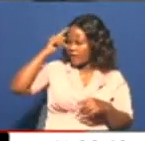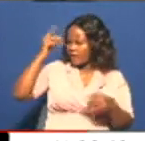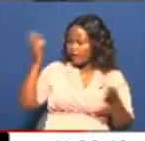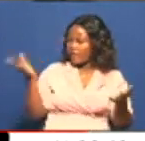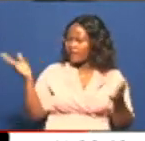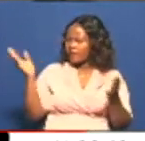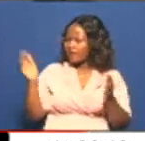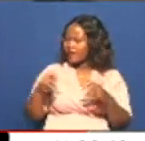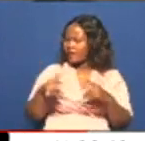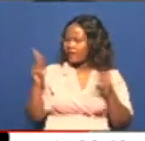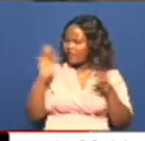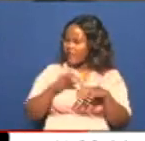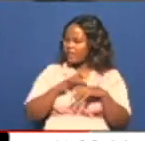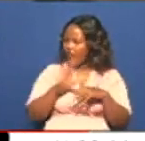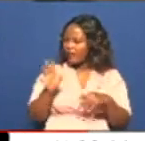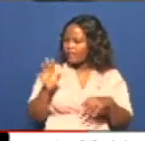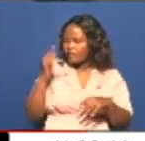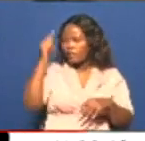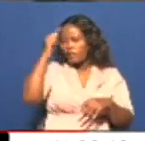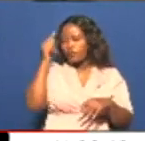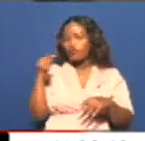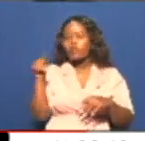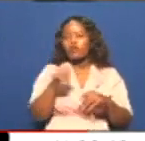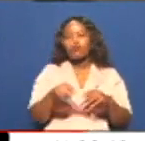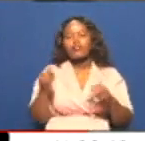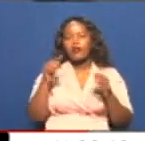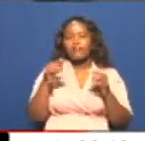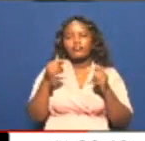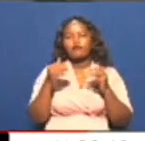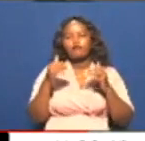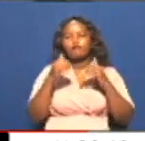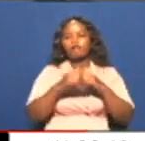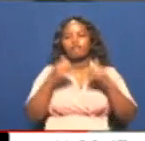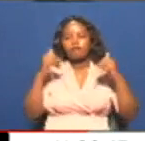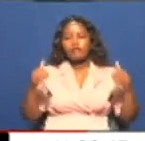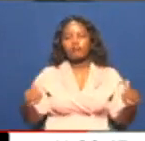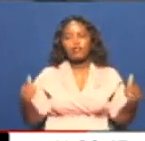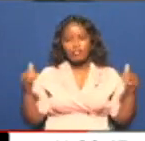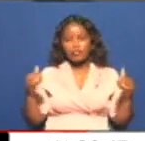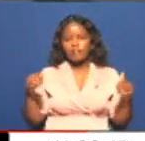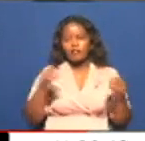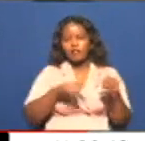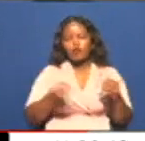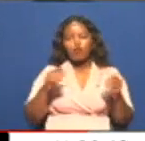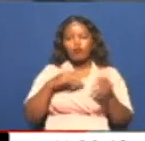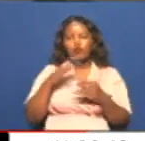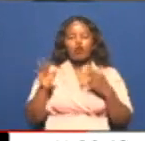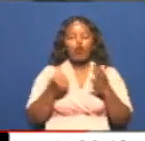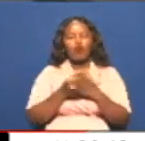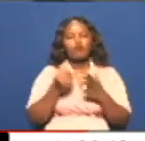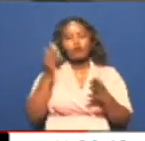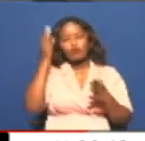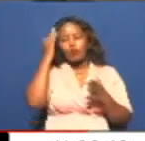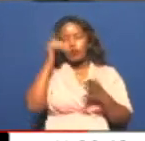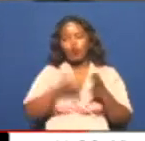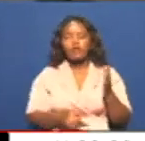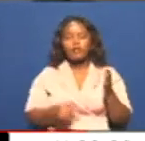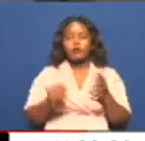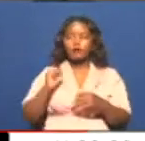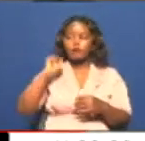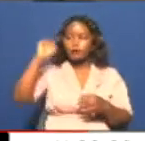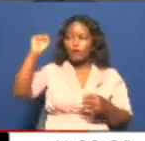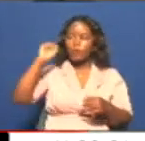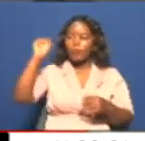to think that we are too divided. Mm-hmm. We can confirm is that politicians are some